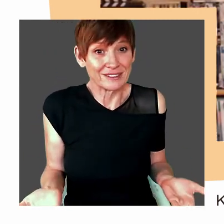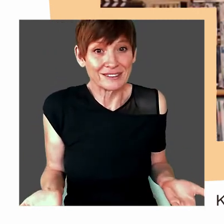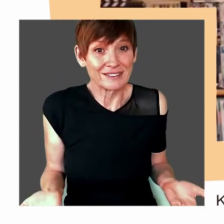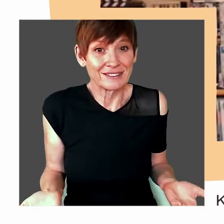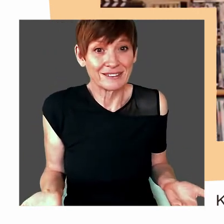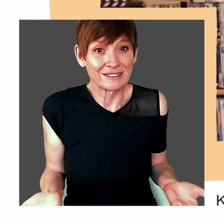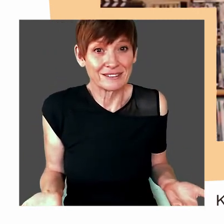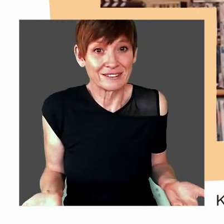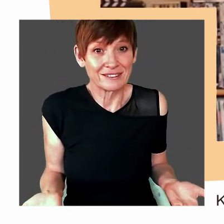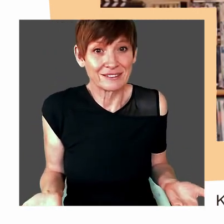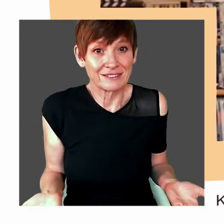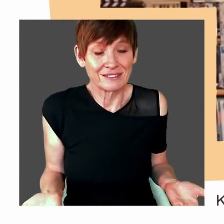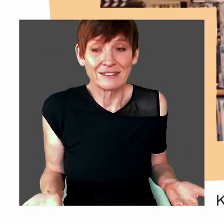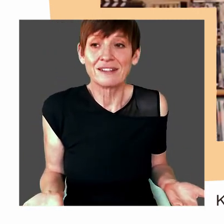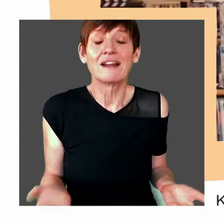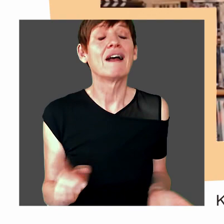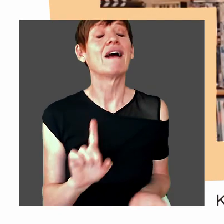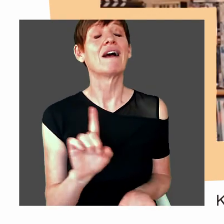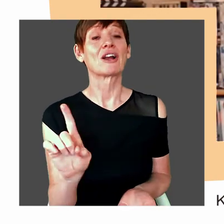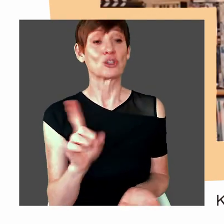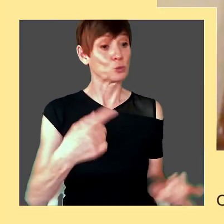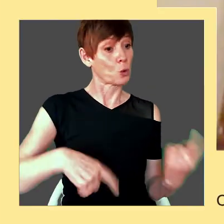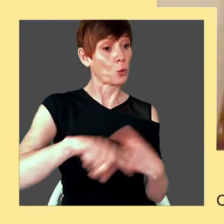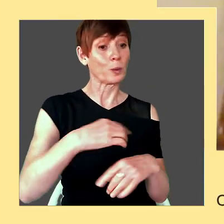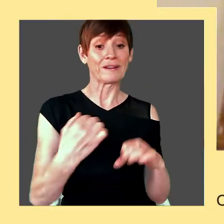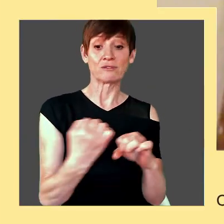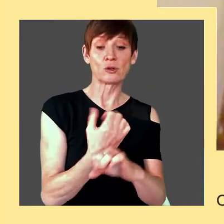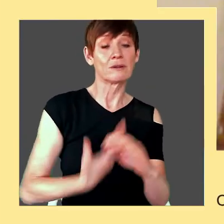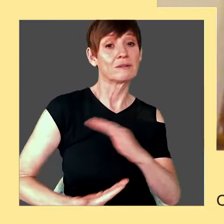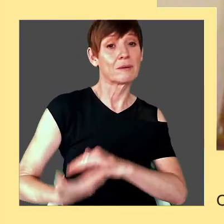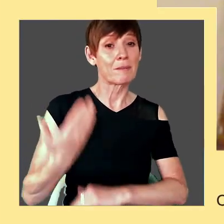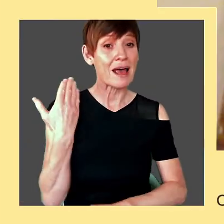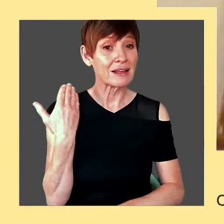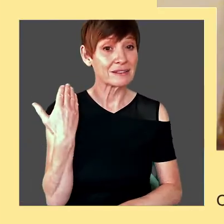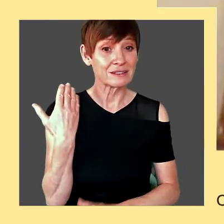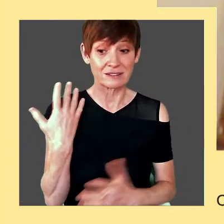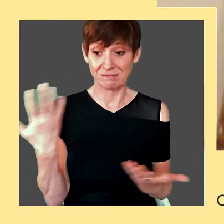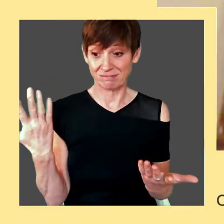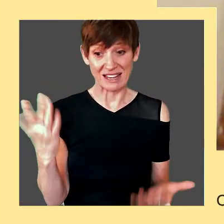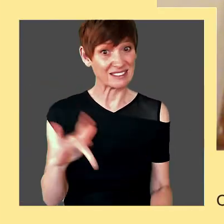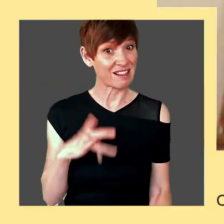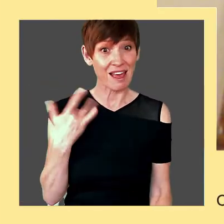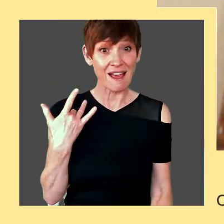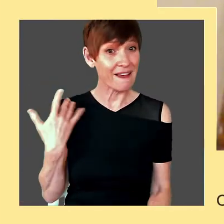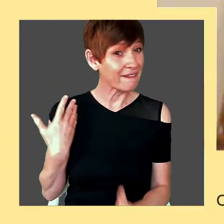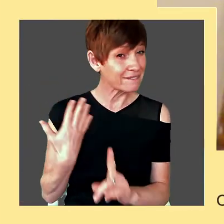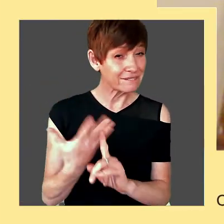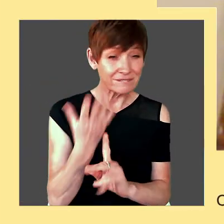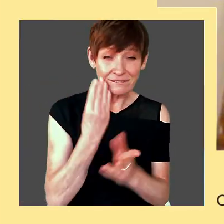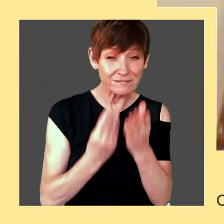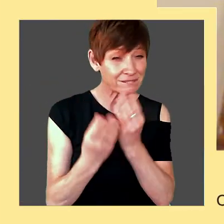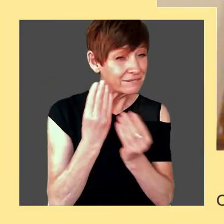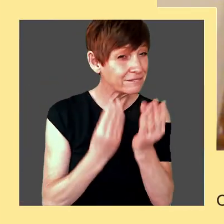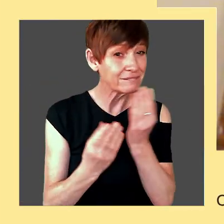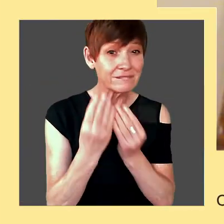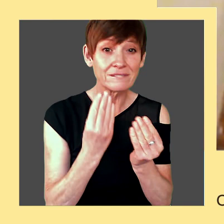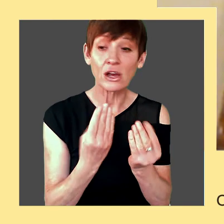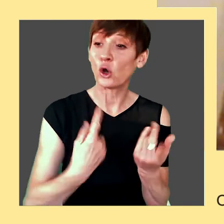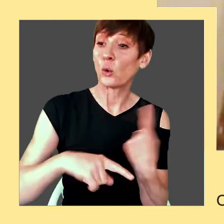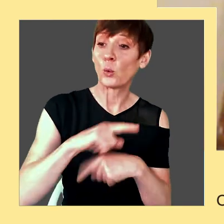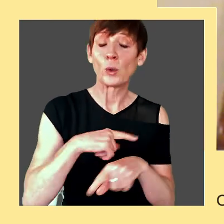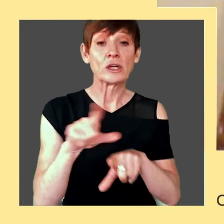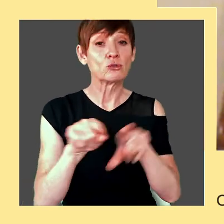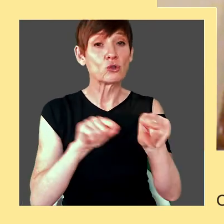because what you've done before is this is the kind of lifestyle you choose. And